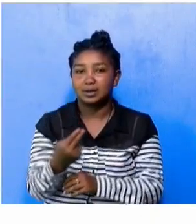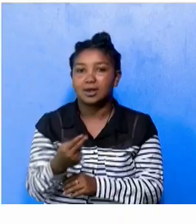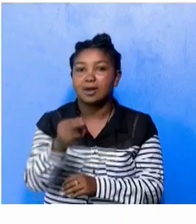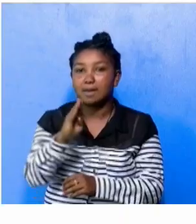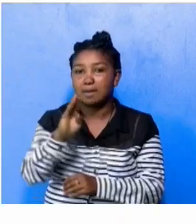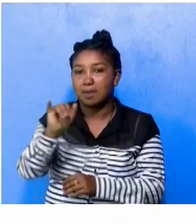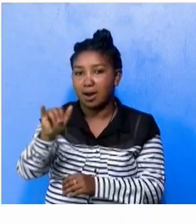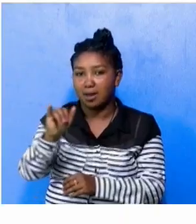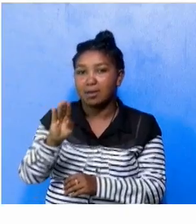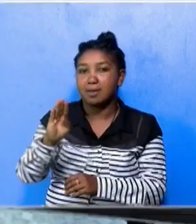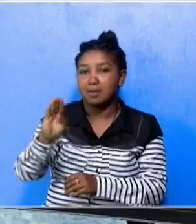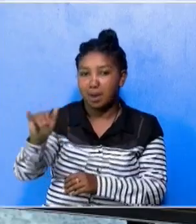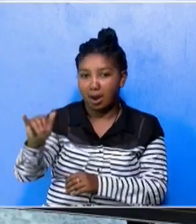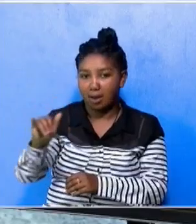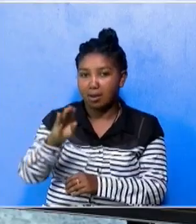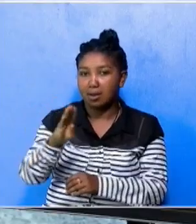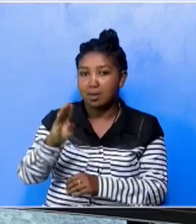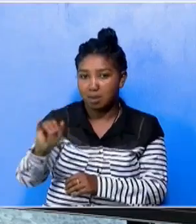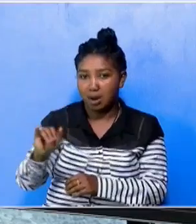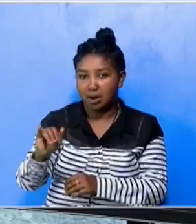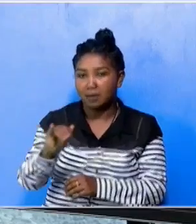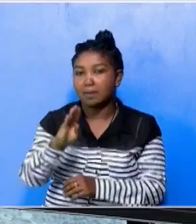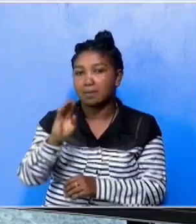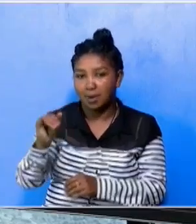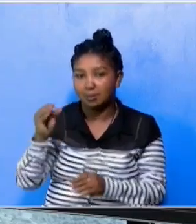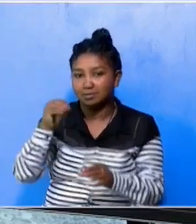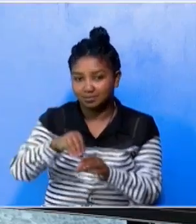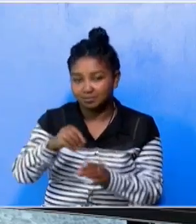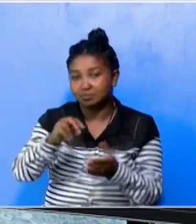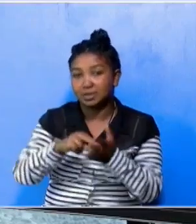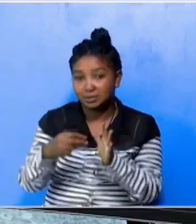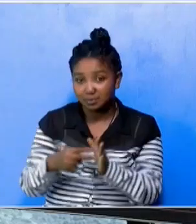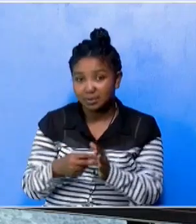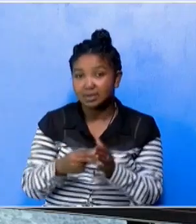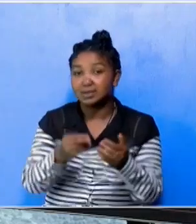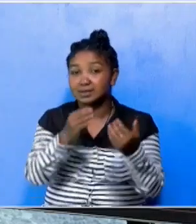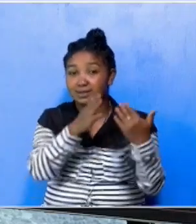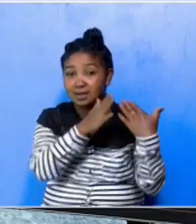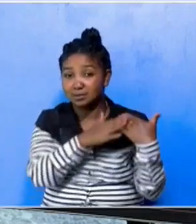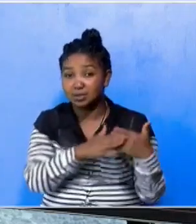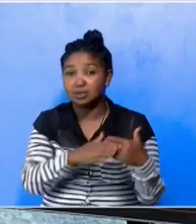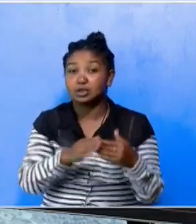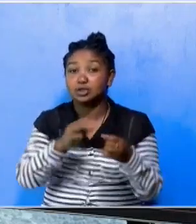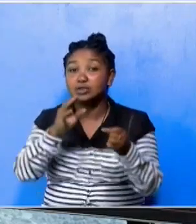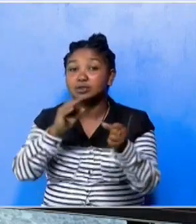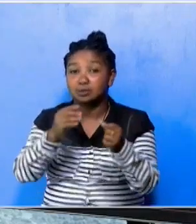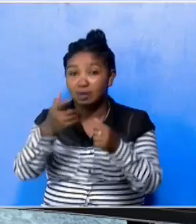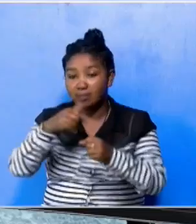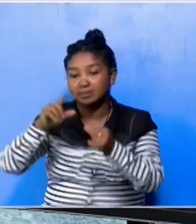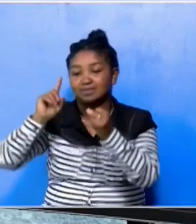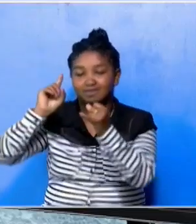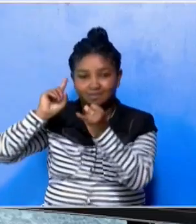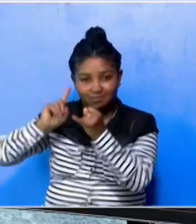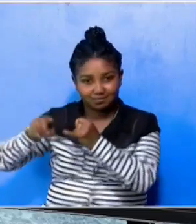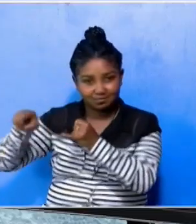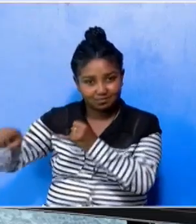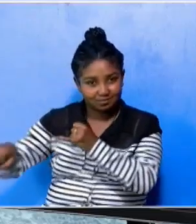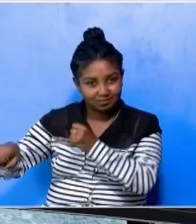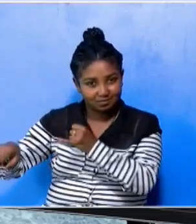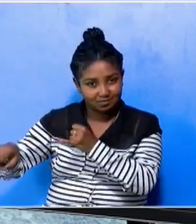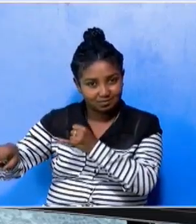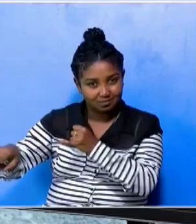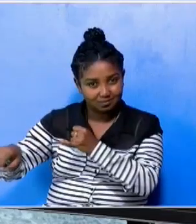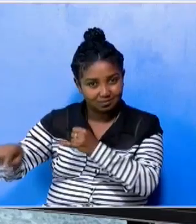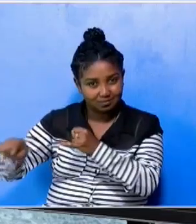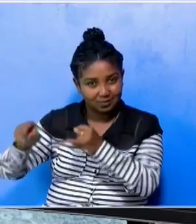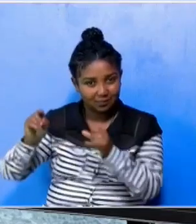structure. By structure. This means the subject should come at the end of the sentence, just in the